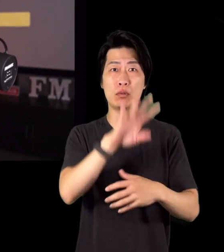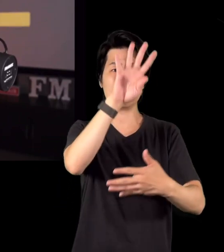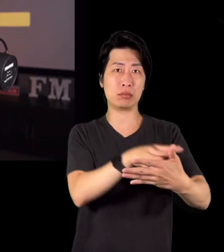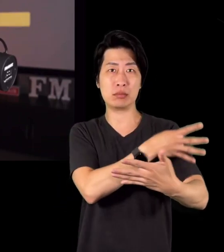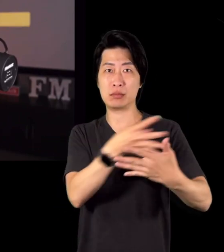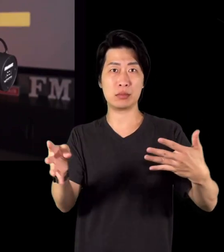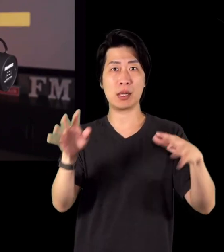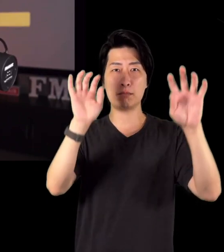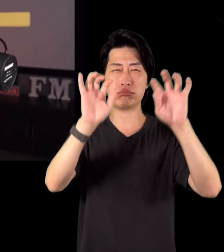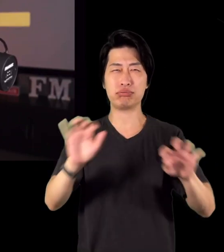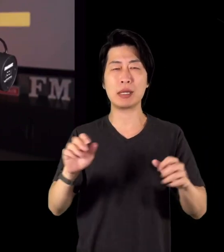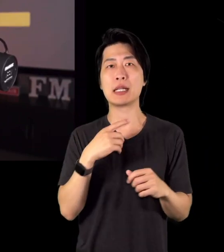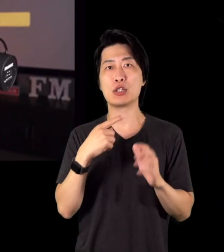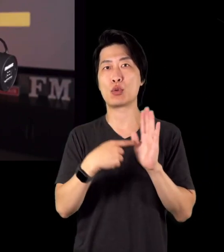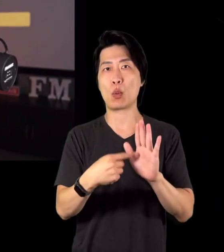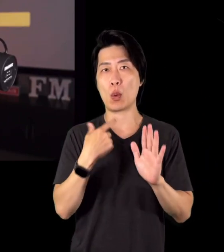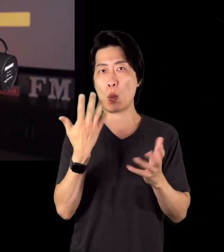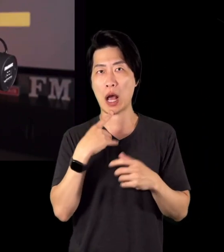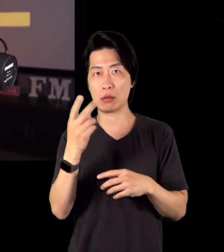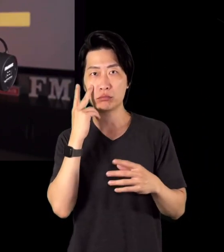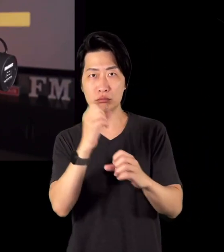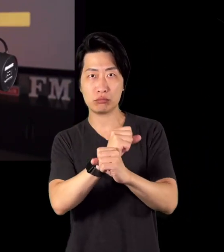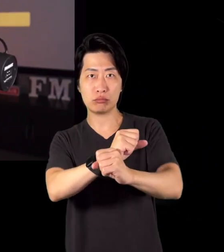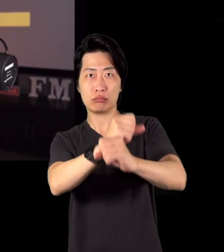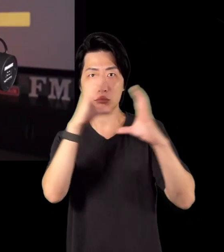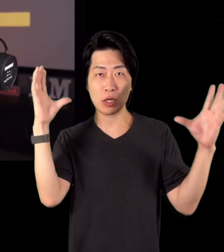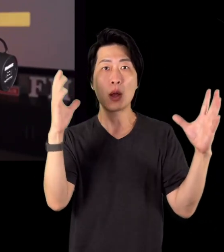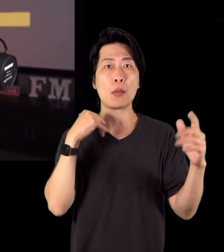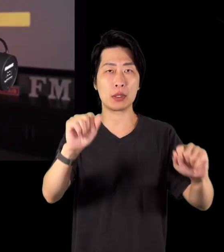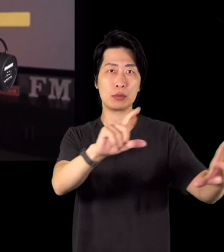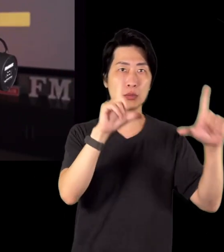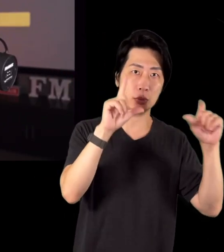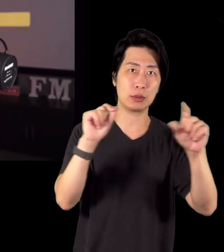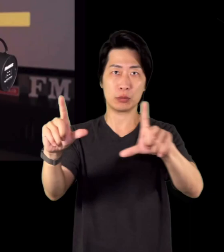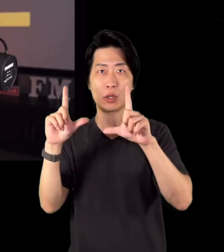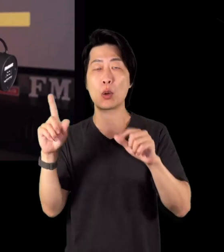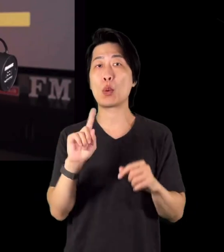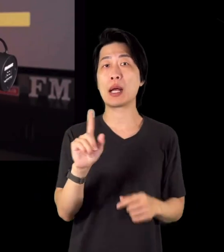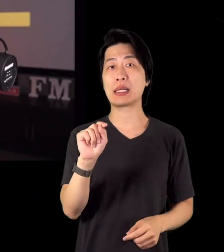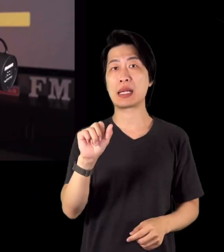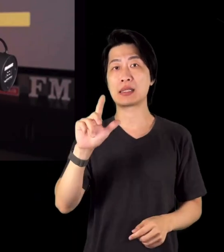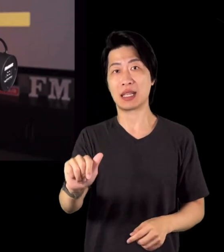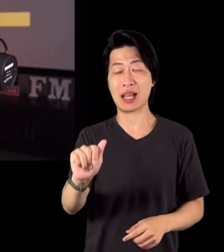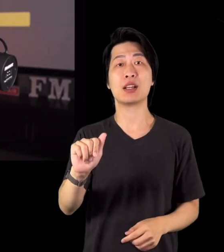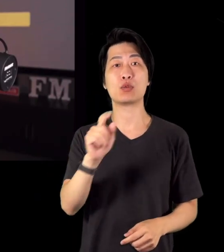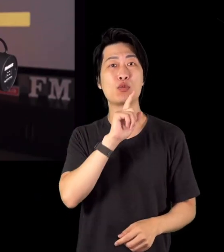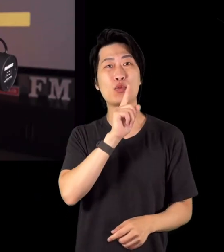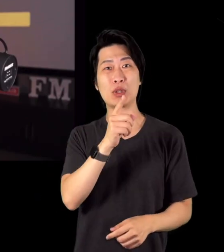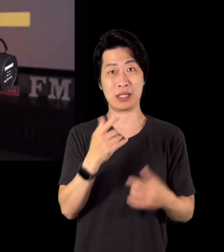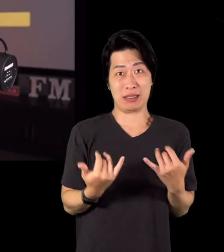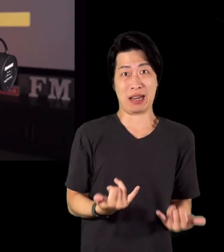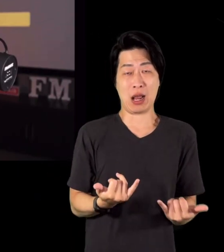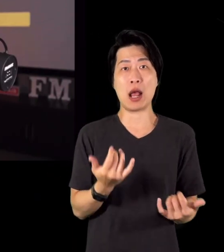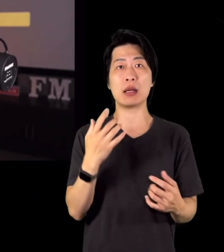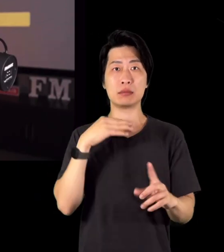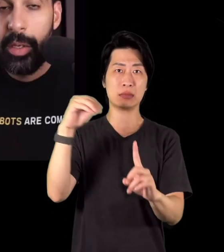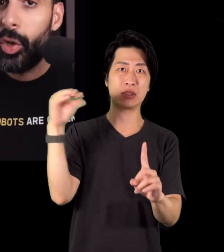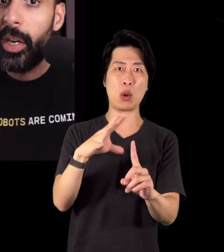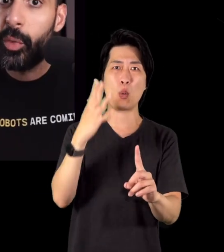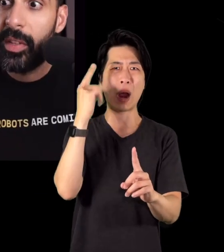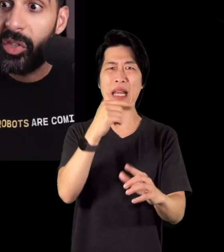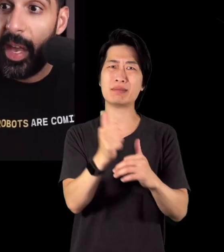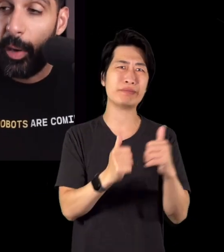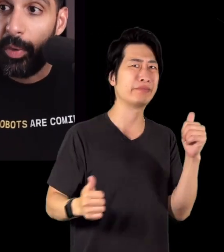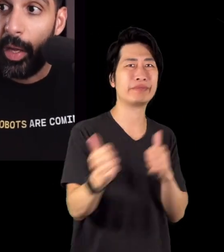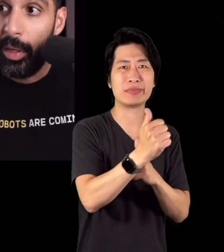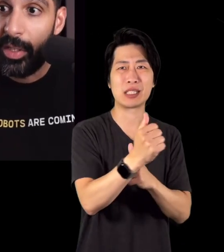idea of what I'm looking at, and then I'm going to zoom in specific areas where Tesla is currently to really highlight why they are so ahead of the game. So here's